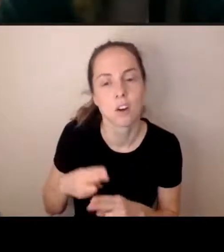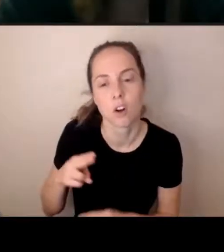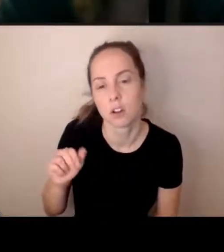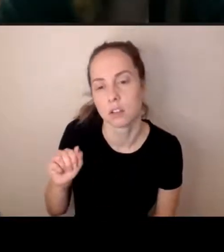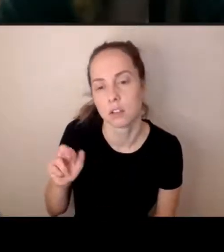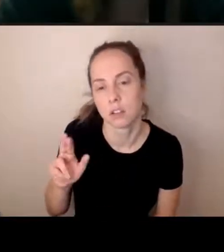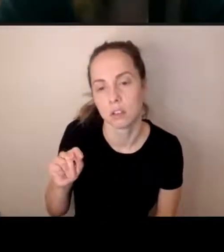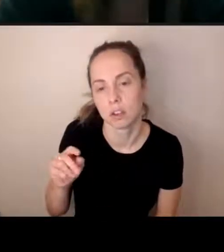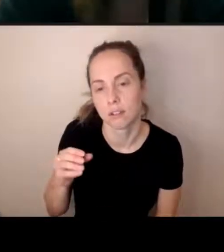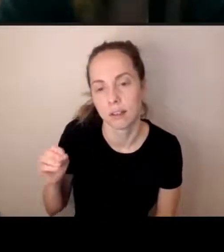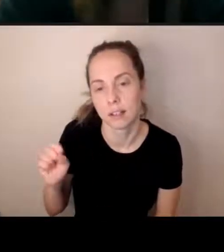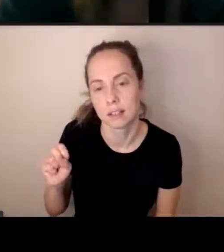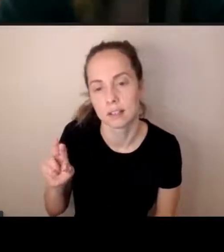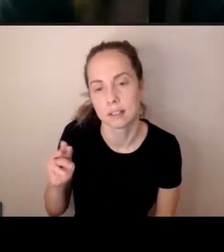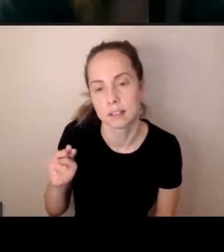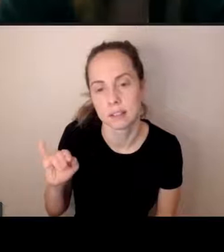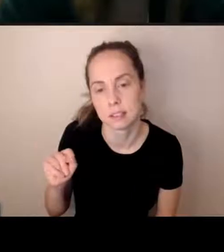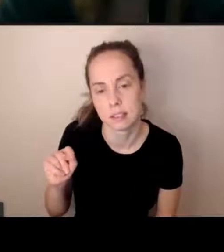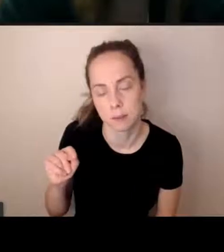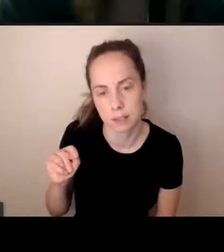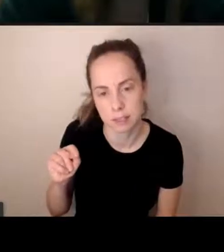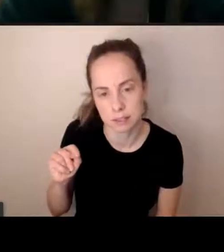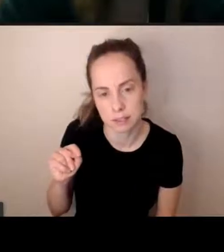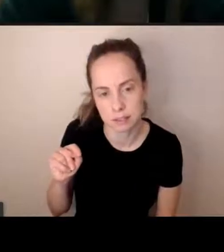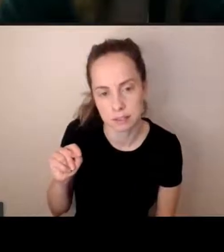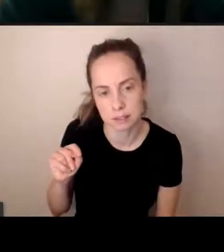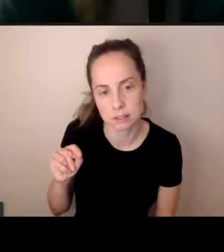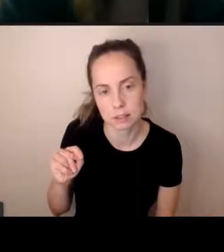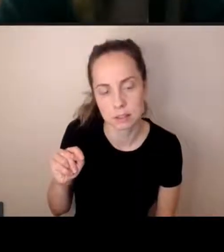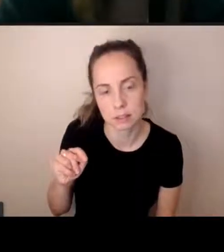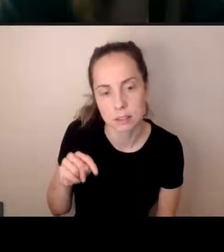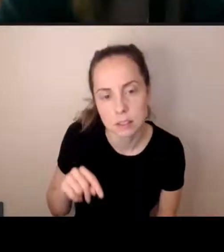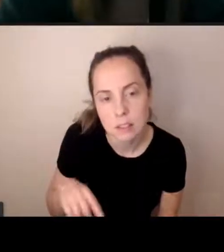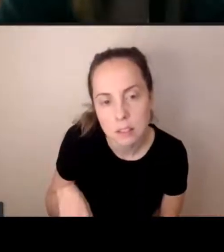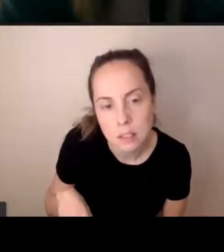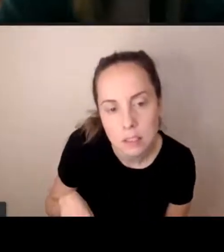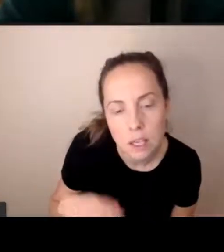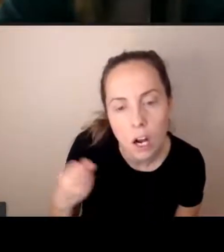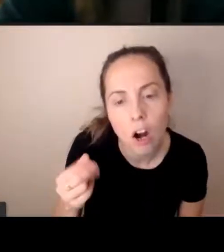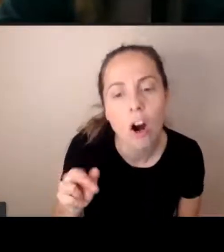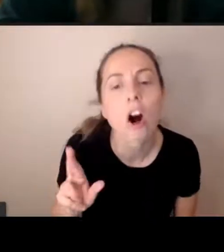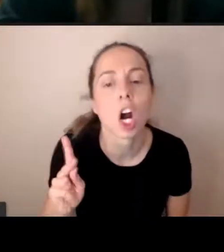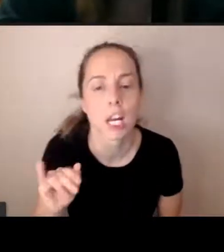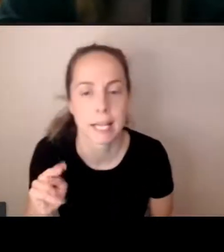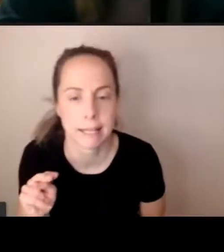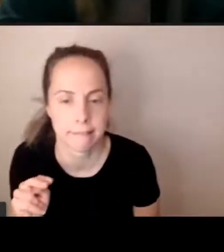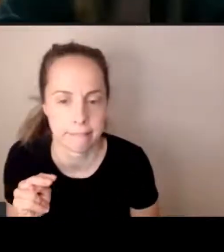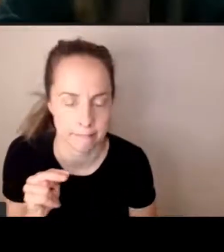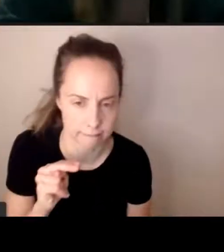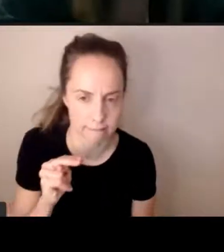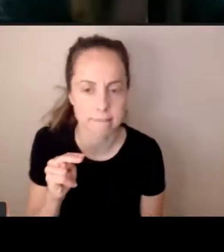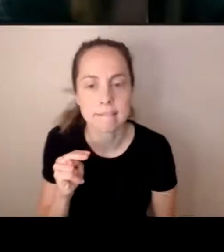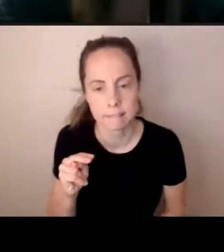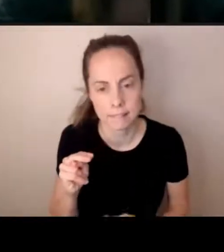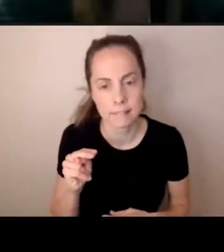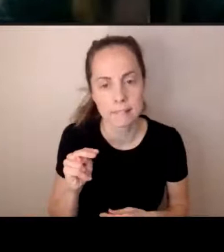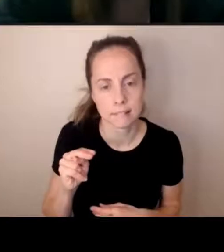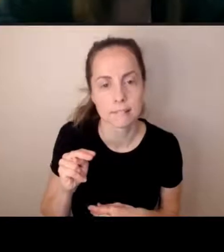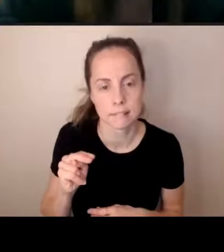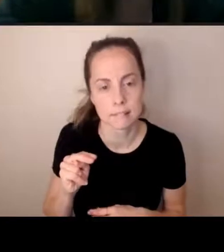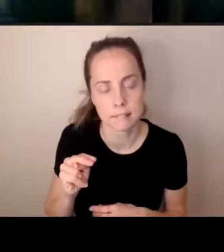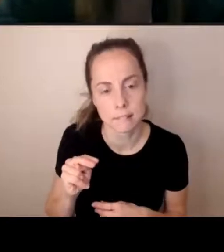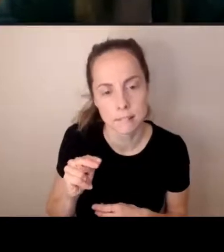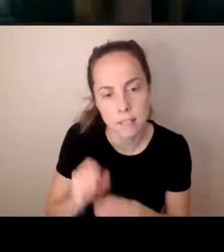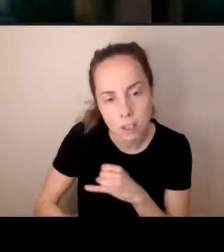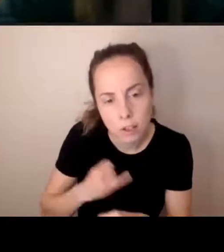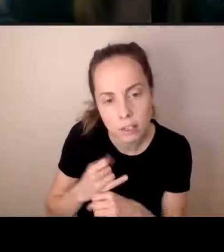an international disability employment event that Senator Harkin has been doing since he retired from the Senate. But she